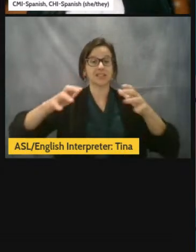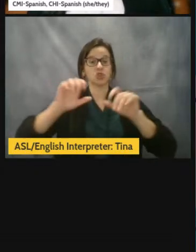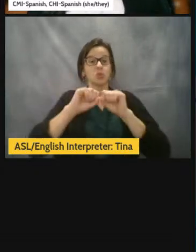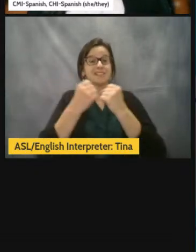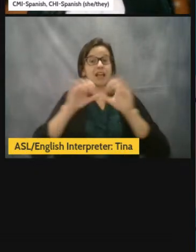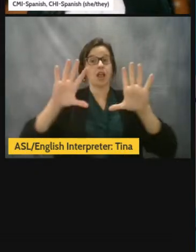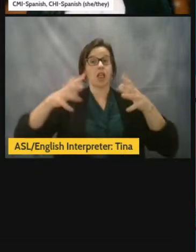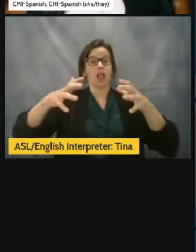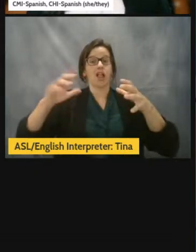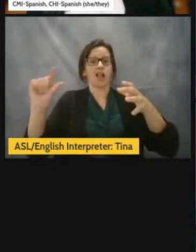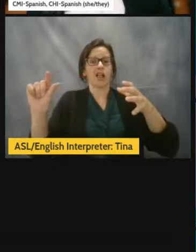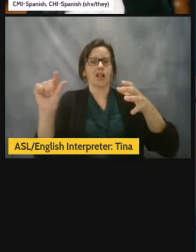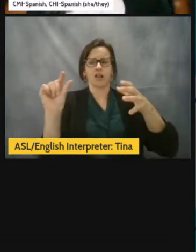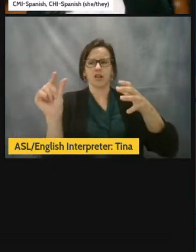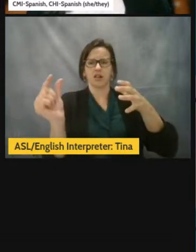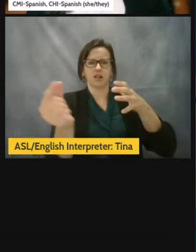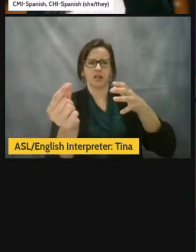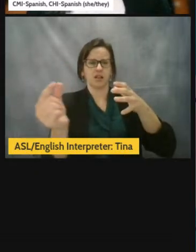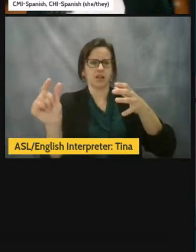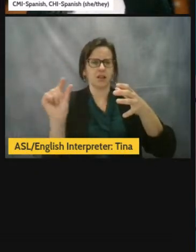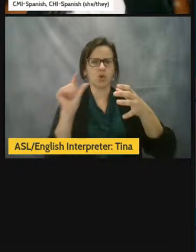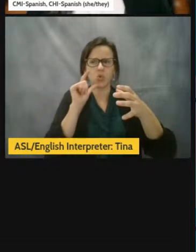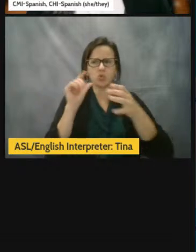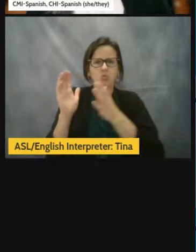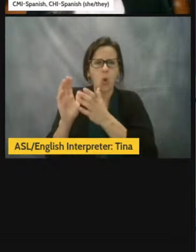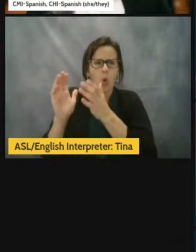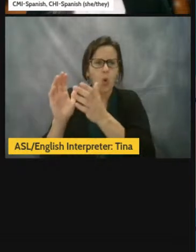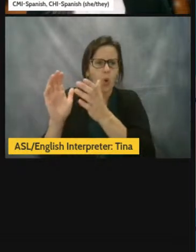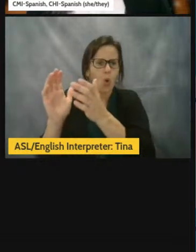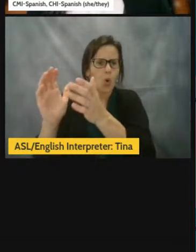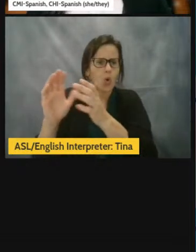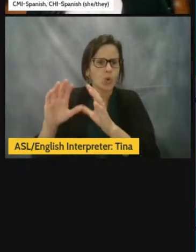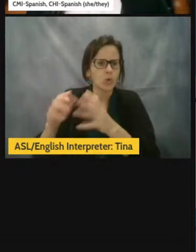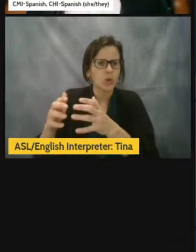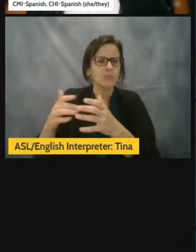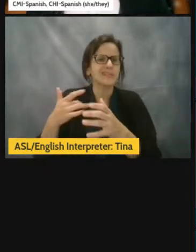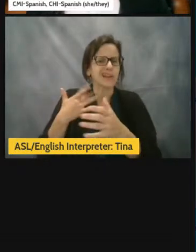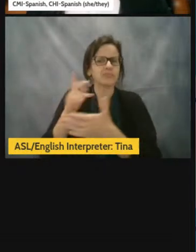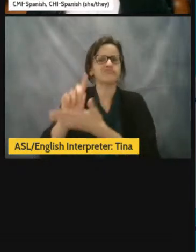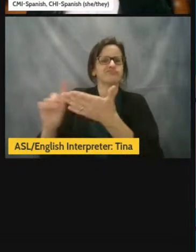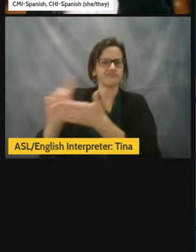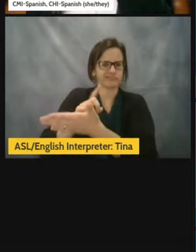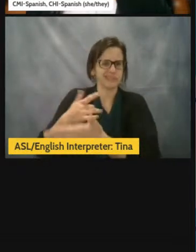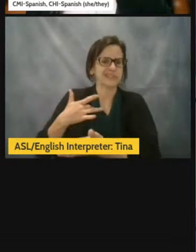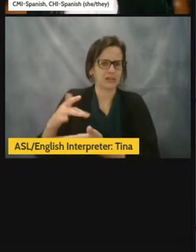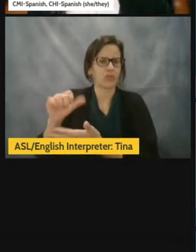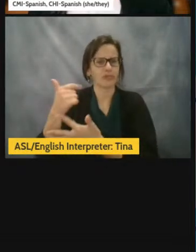discrimination, lots of other things that get experienced. And